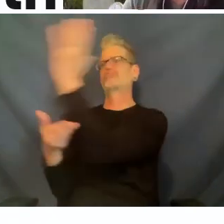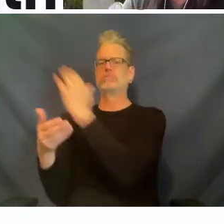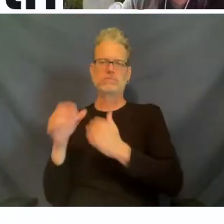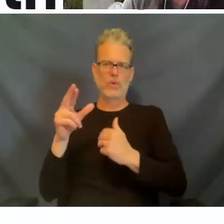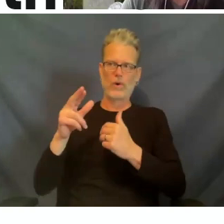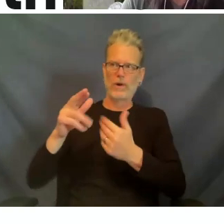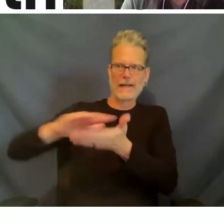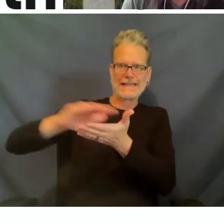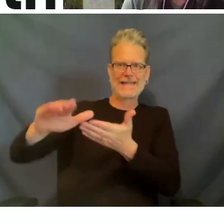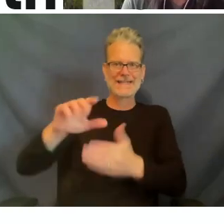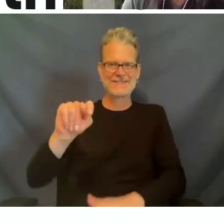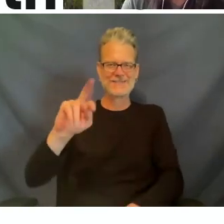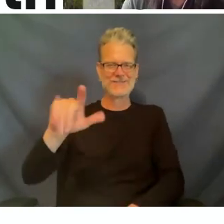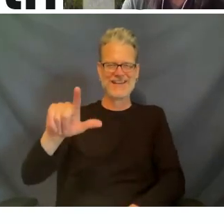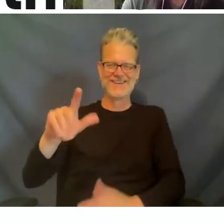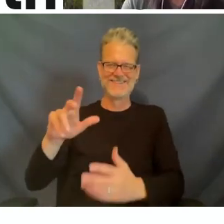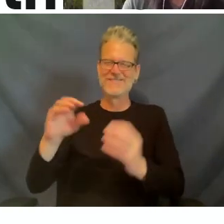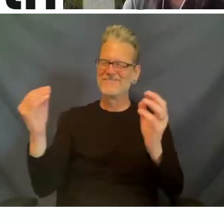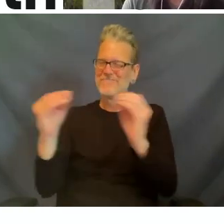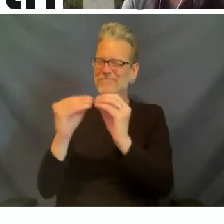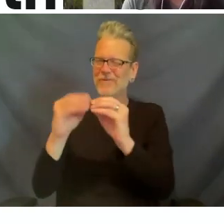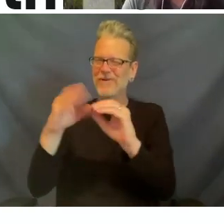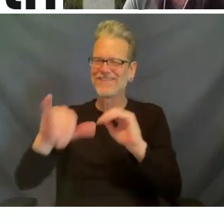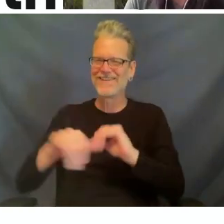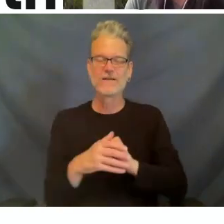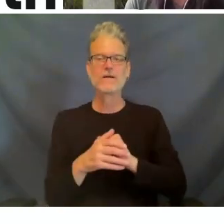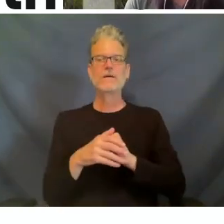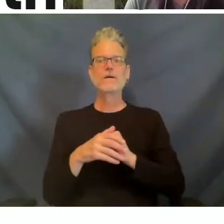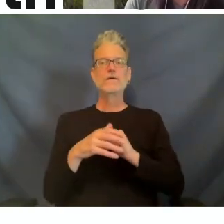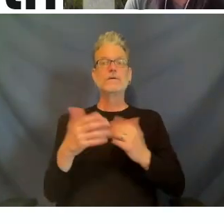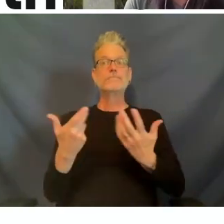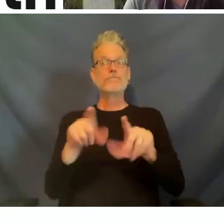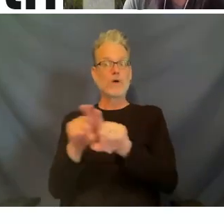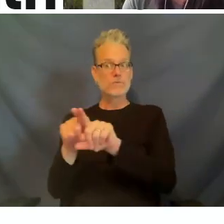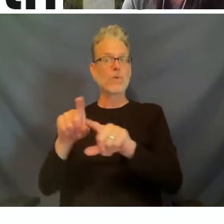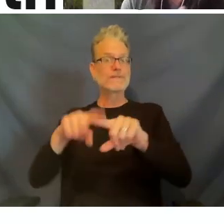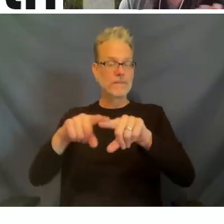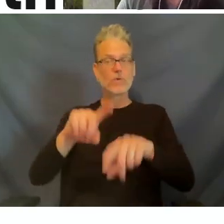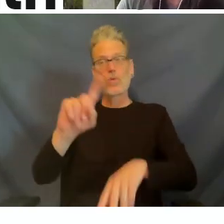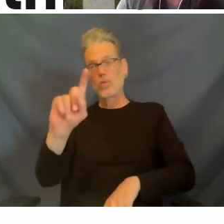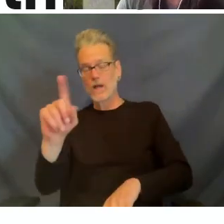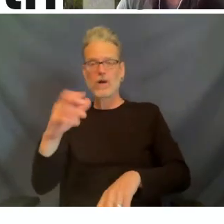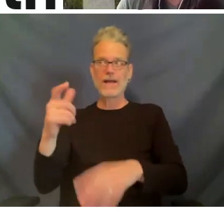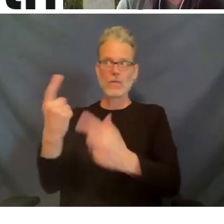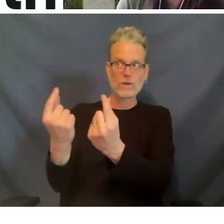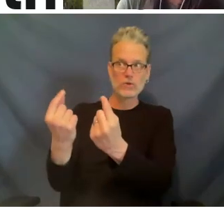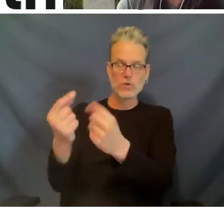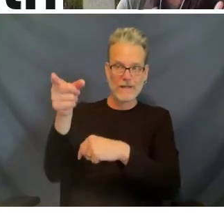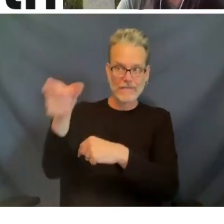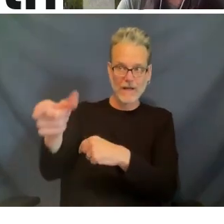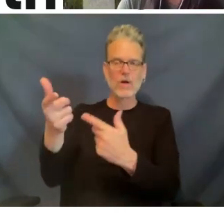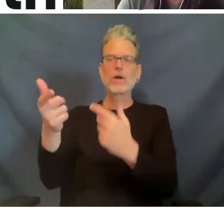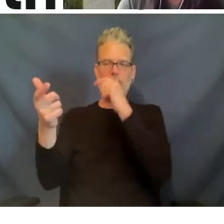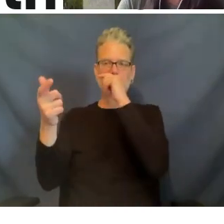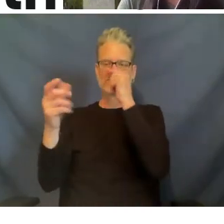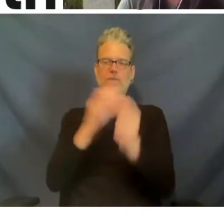also have several different mechanisms for partnership depending on the location and type of work being done. These mechanisms were enabled by Congress for